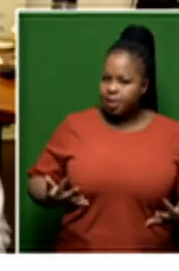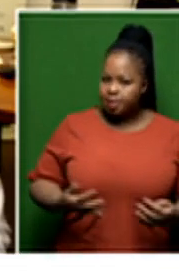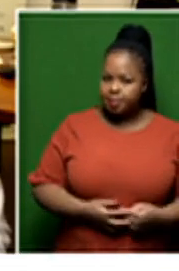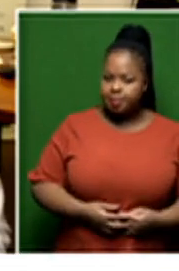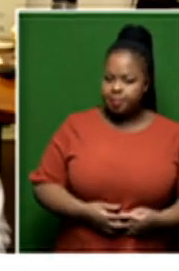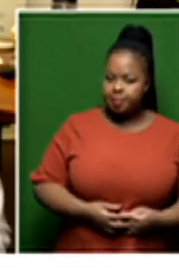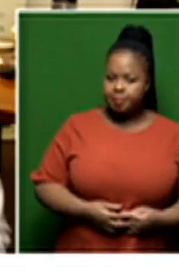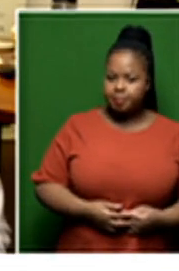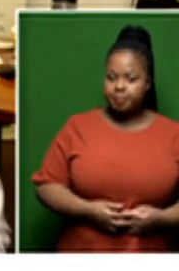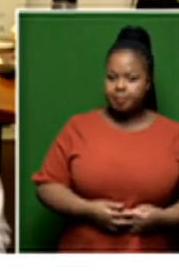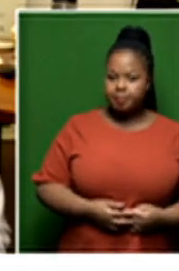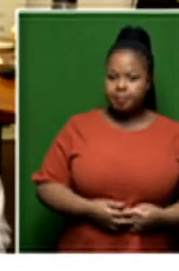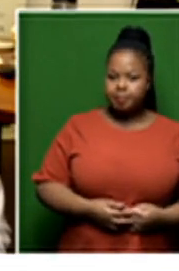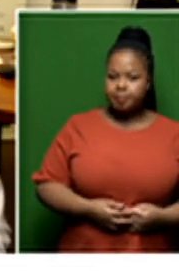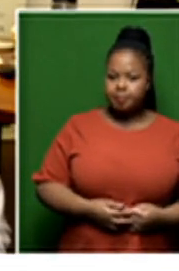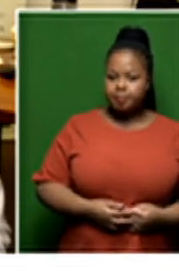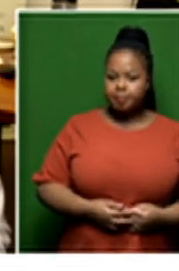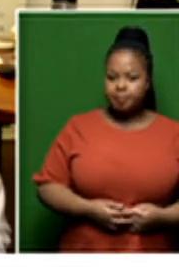in the process of being dealt with?